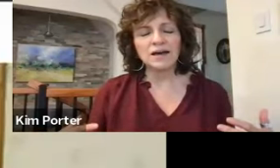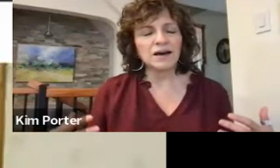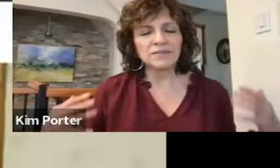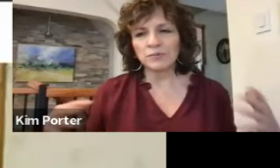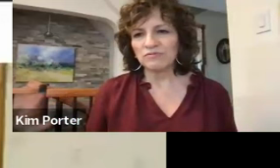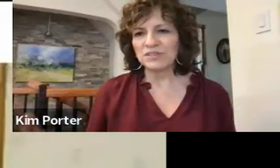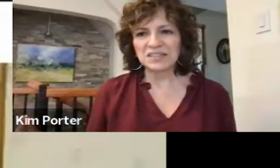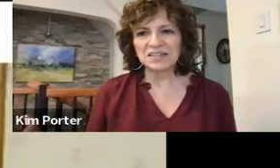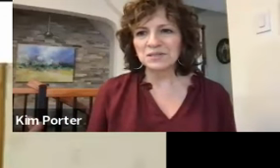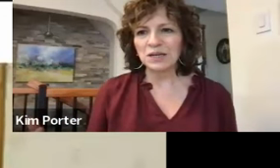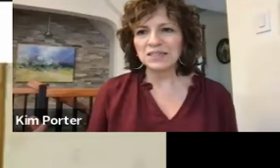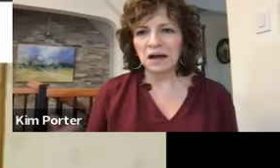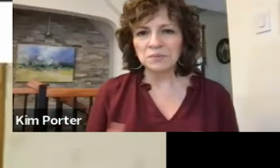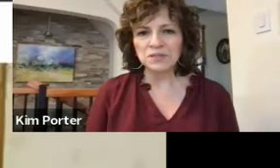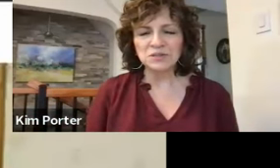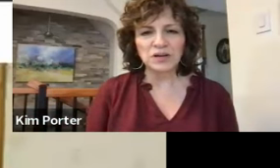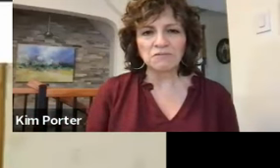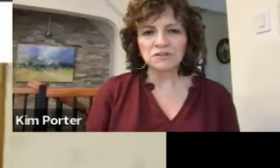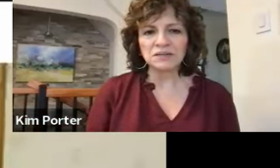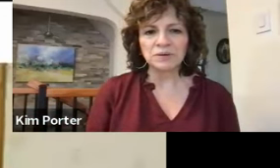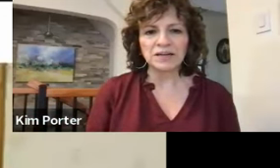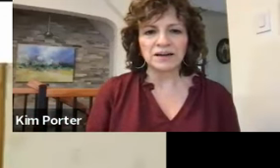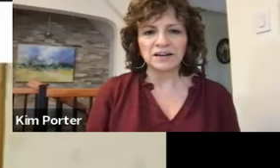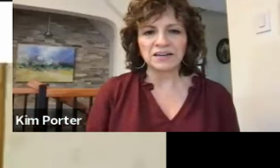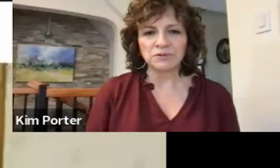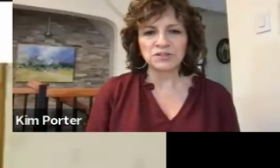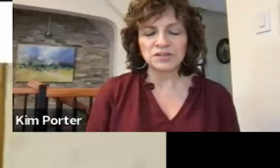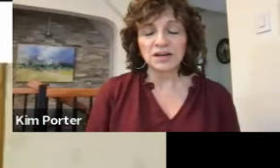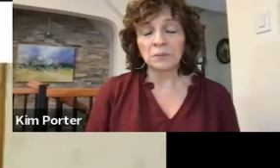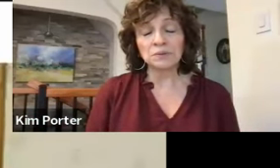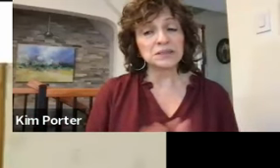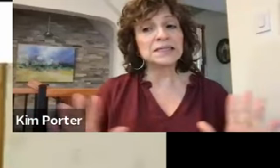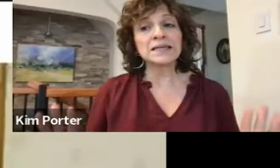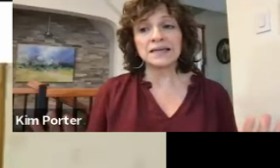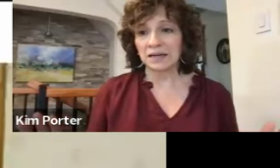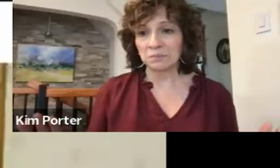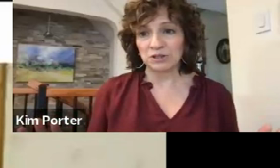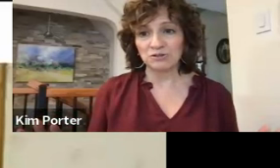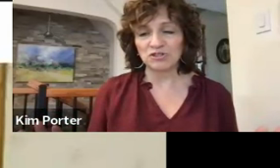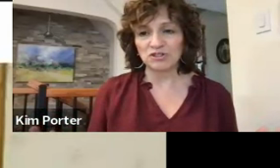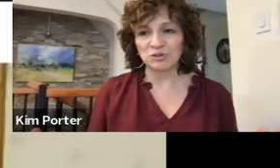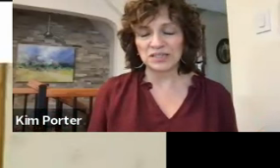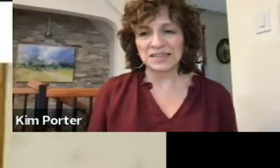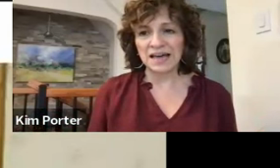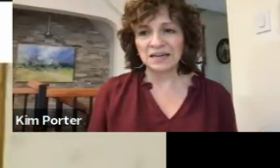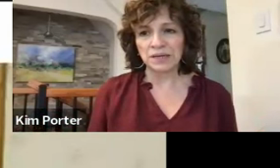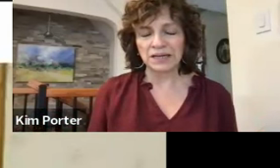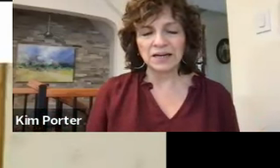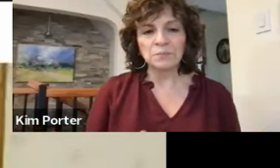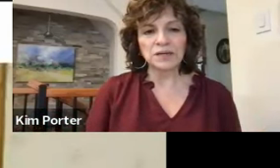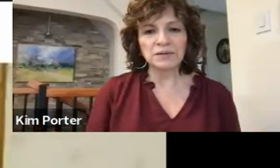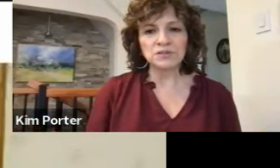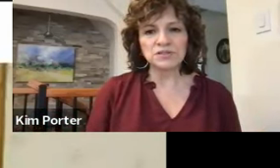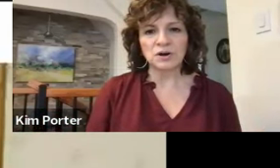something. We've discussed this many times in his recovery, but it was completely unbeknownst to his dad and